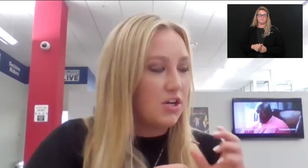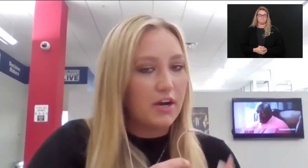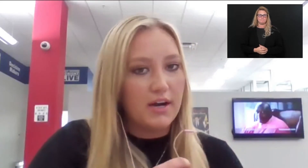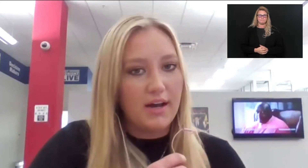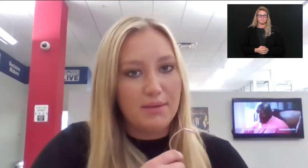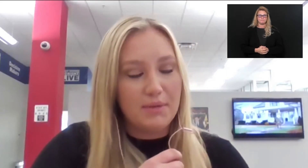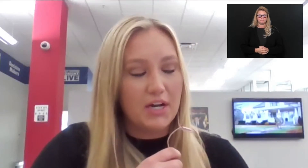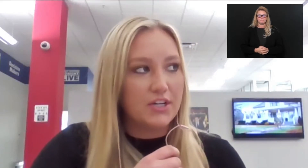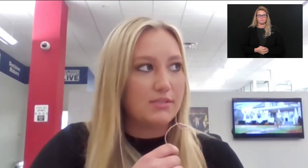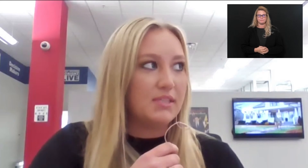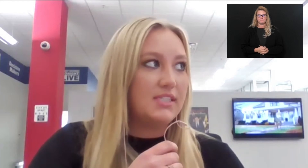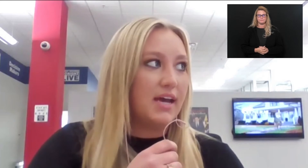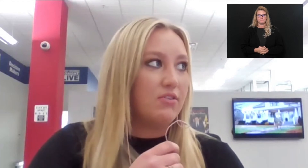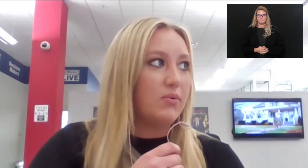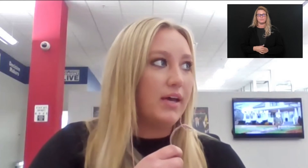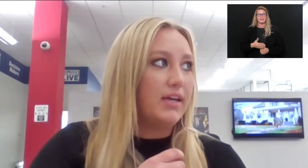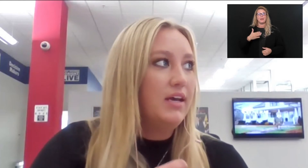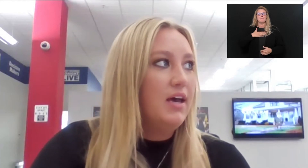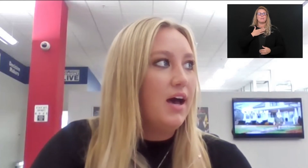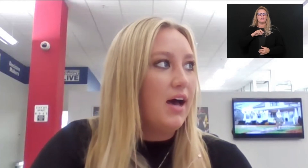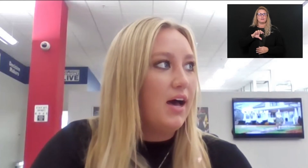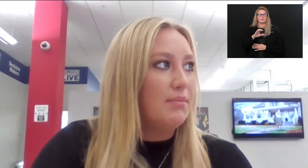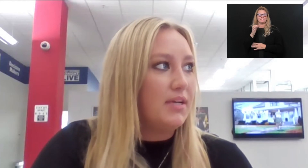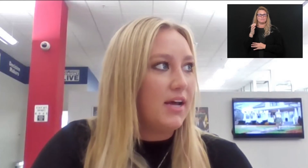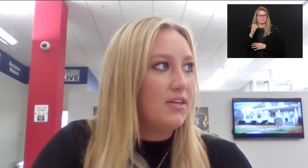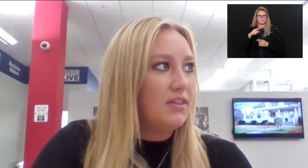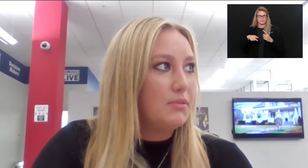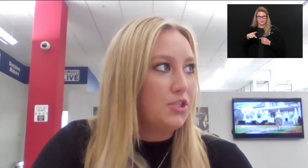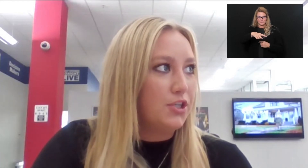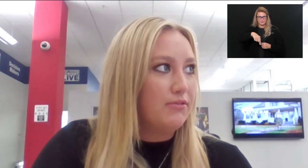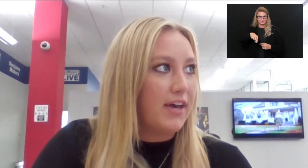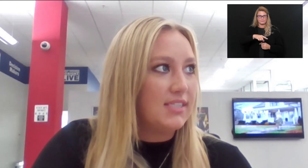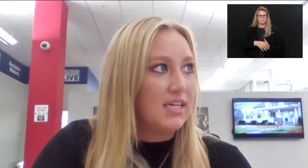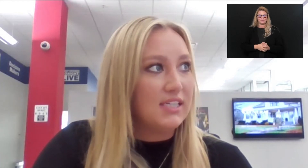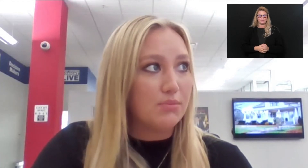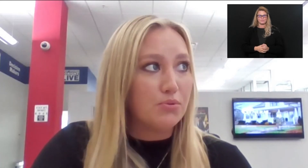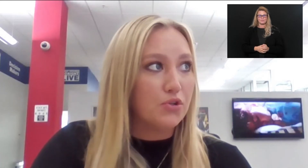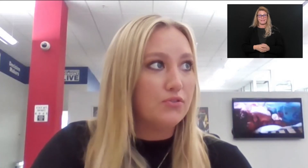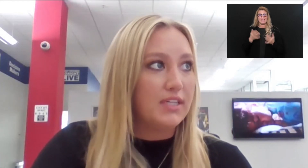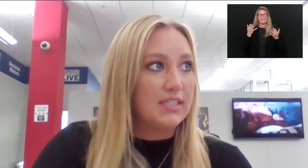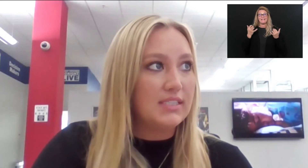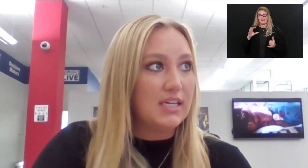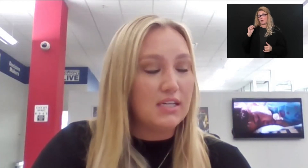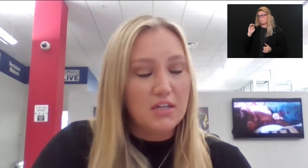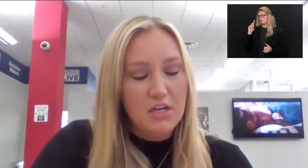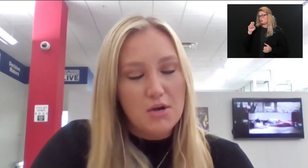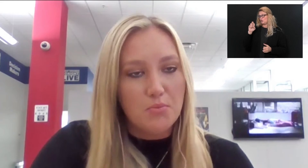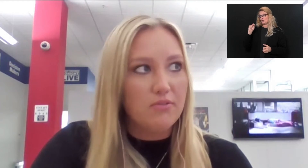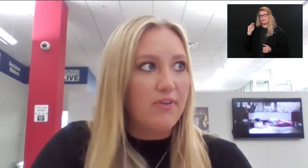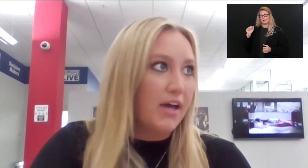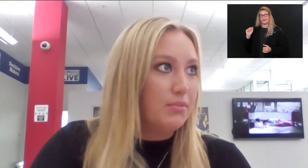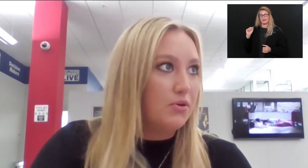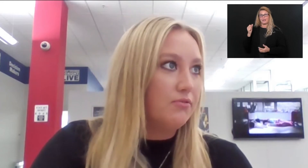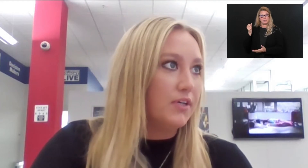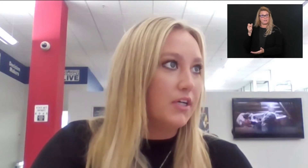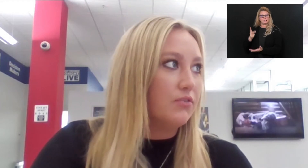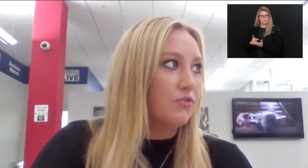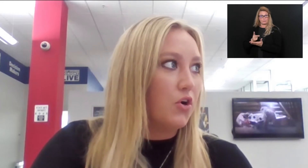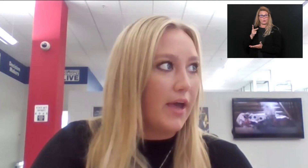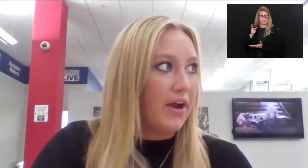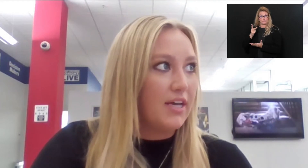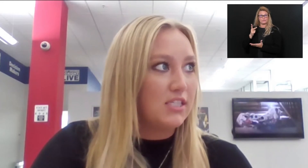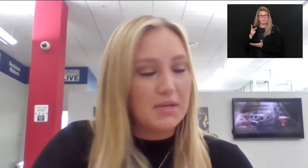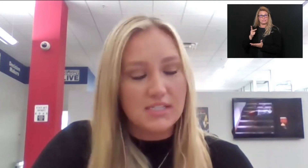with Nexstar. Merry Christmas to everyone. Now that the Moderna vaccine is approved and is seen more viable